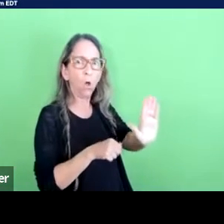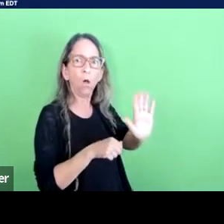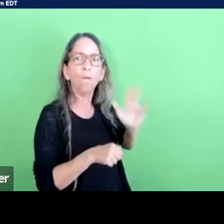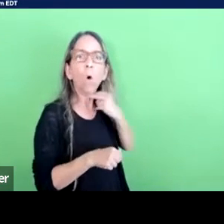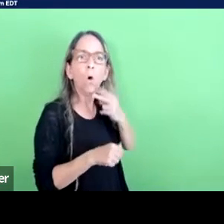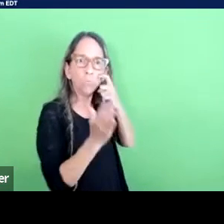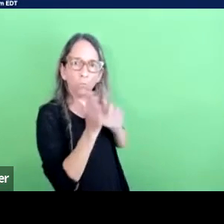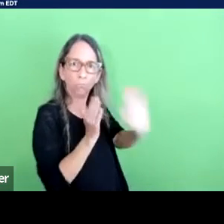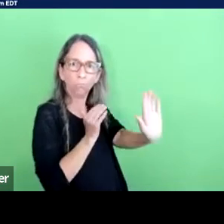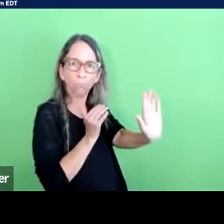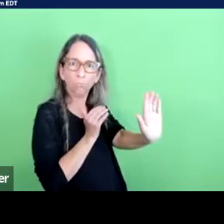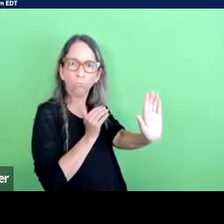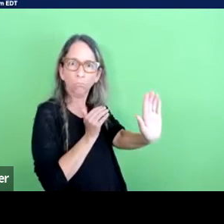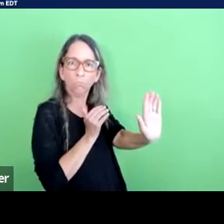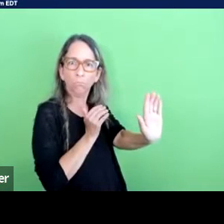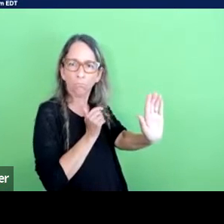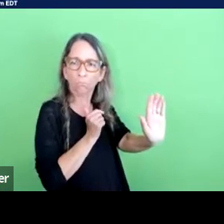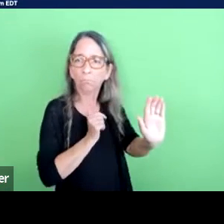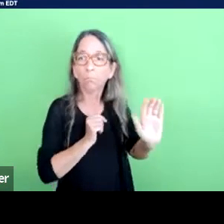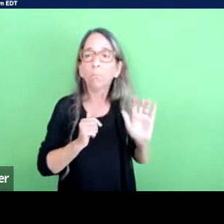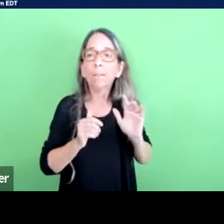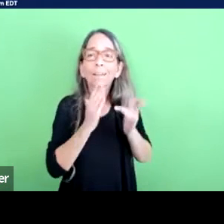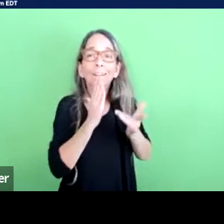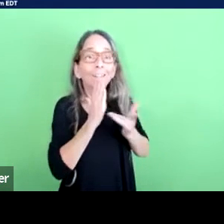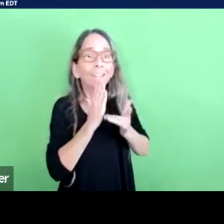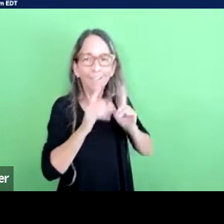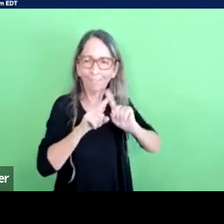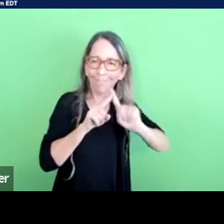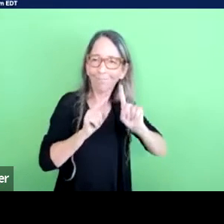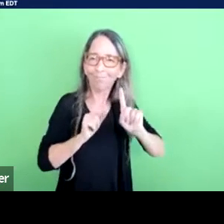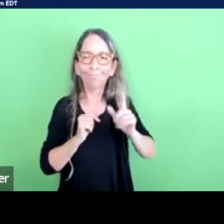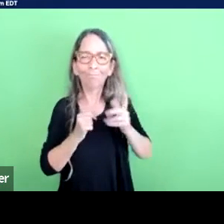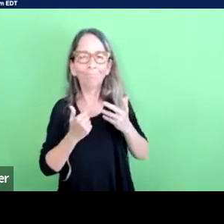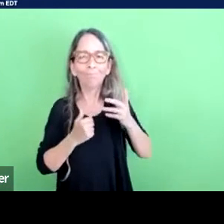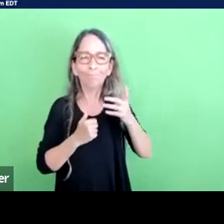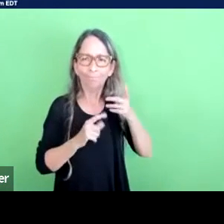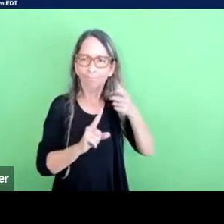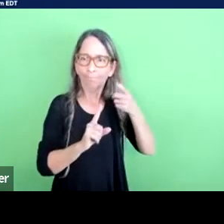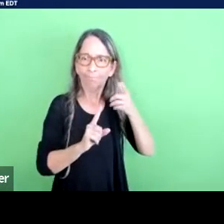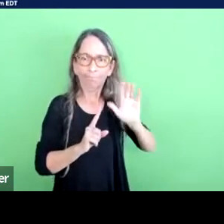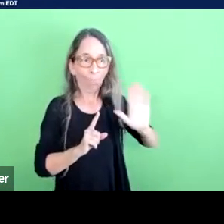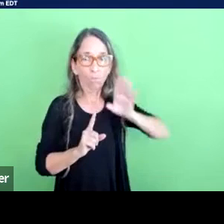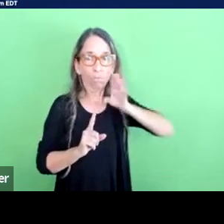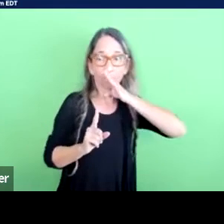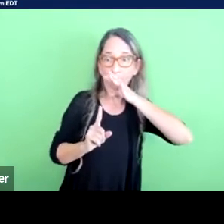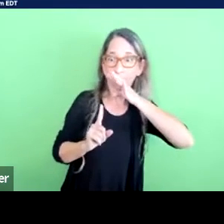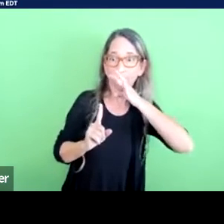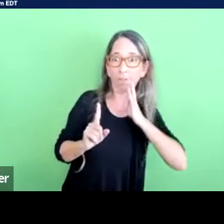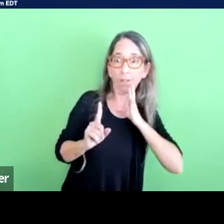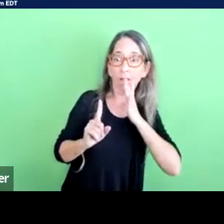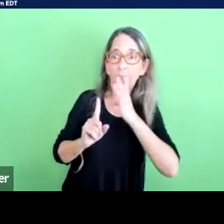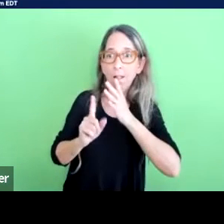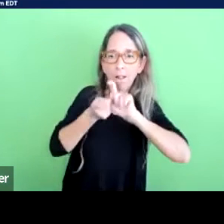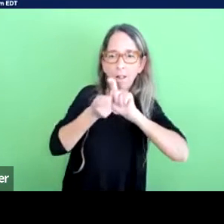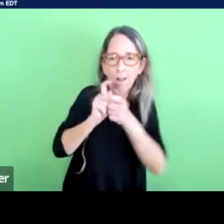one that's primarily about converting spoken word into text. And I think one thing that